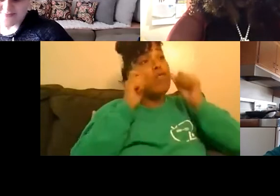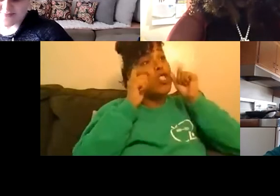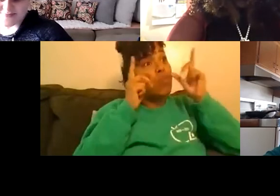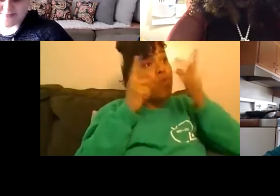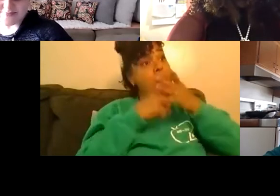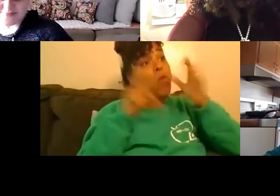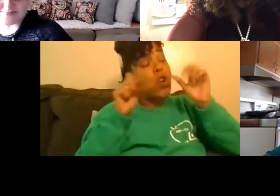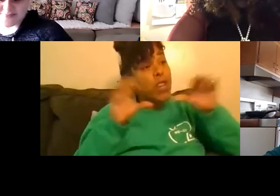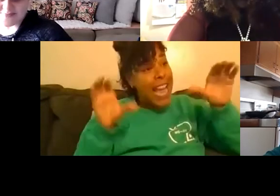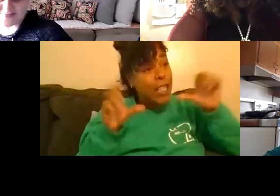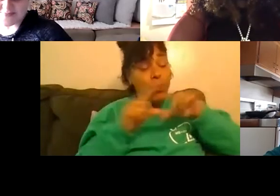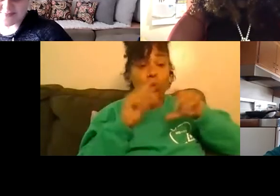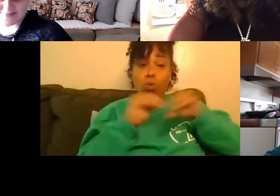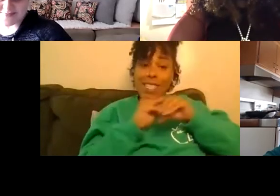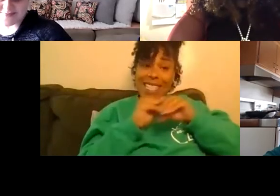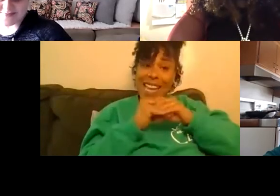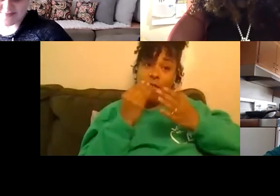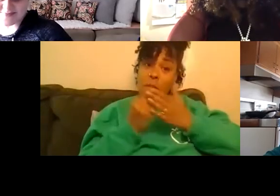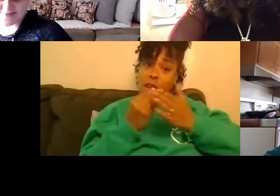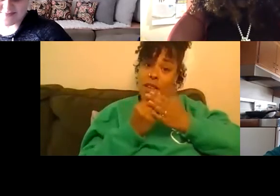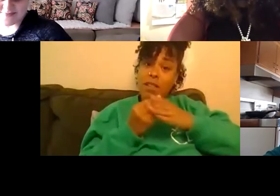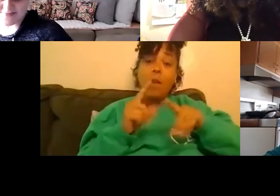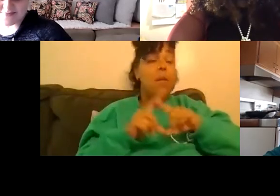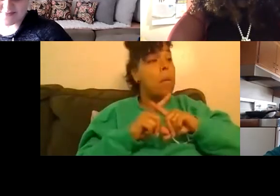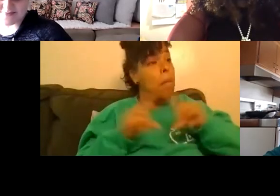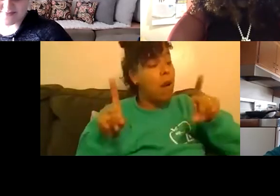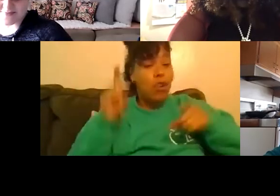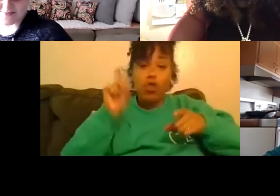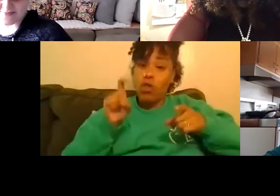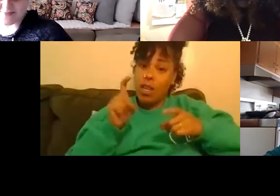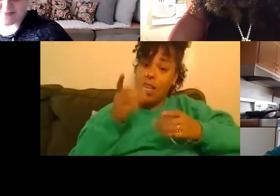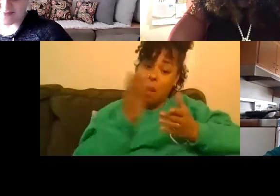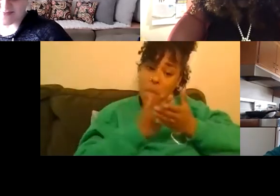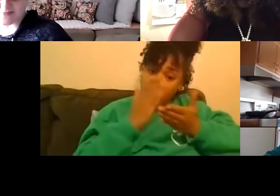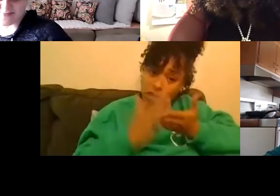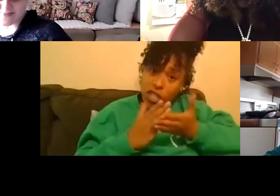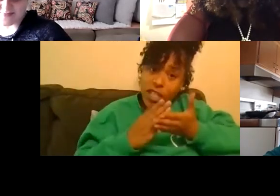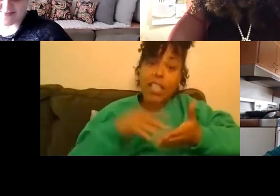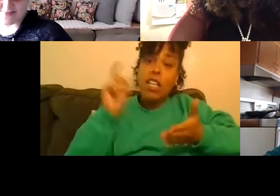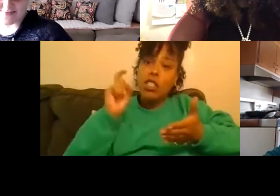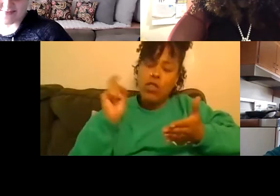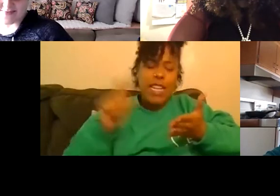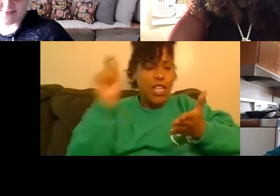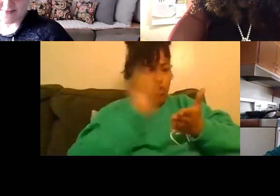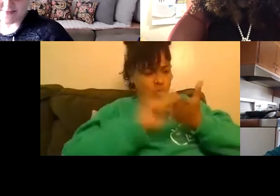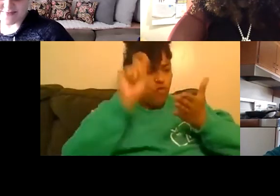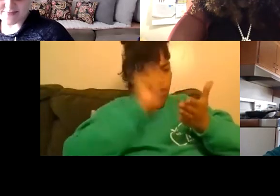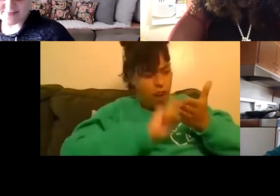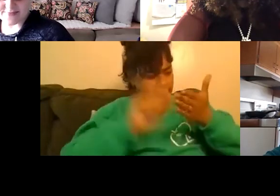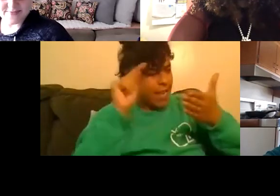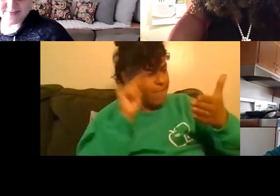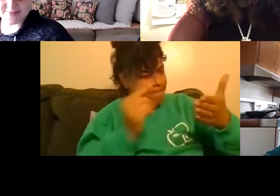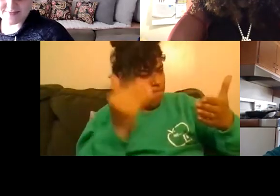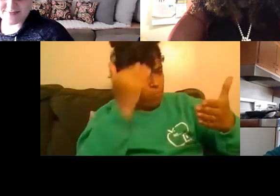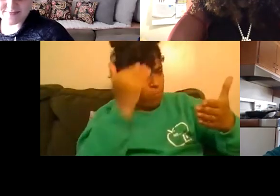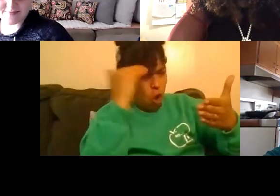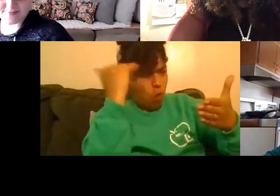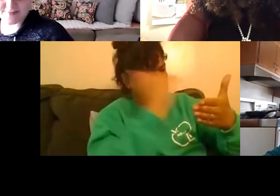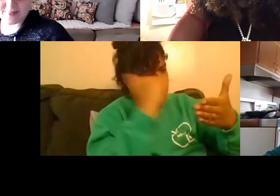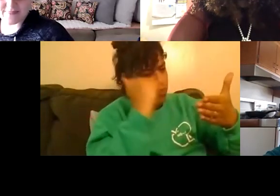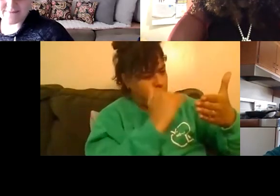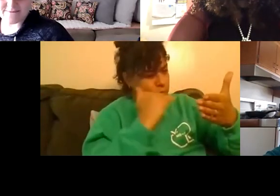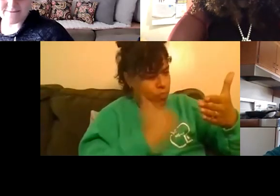to save money, but you need a budget. You need to have it in writing. You need to be focused. You need to be